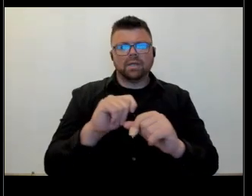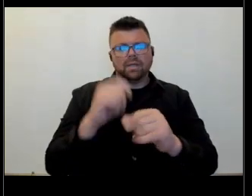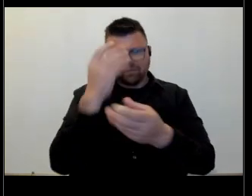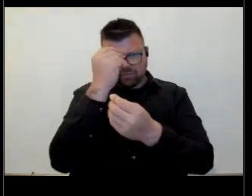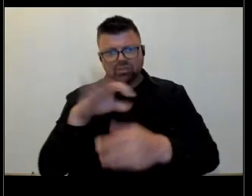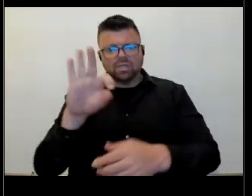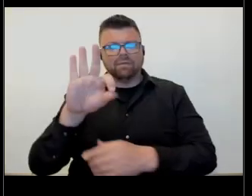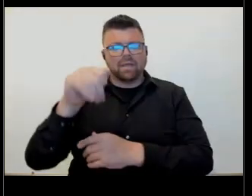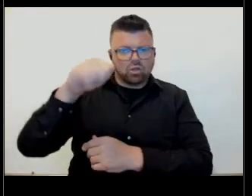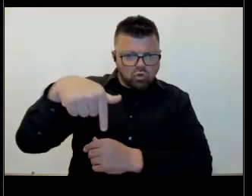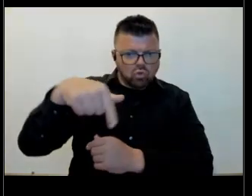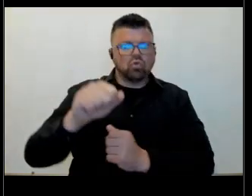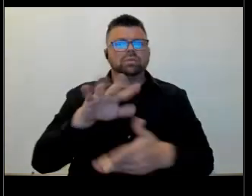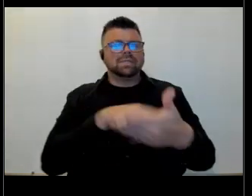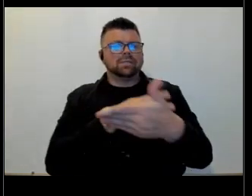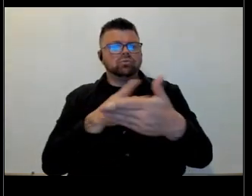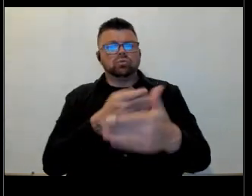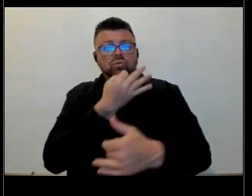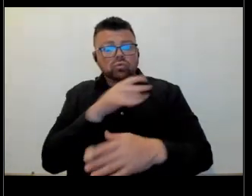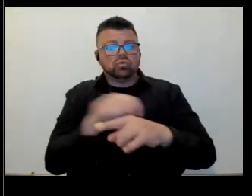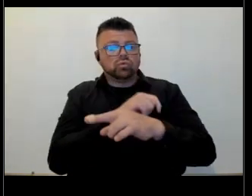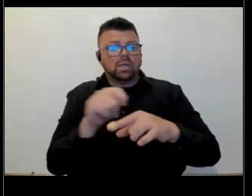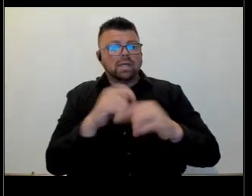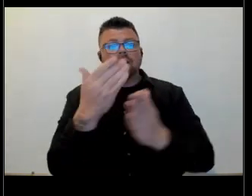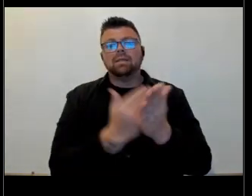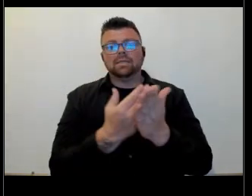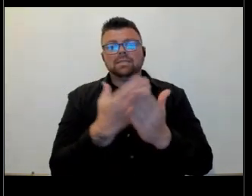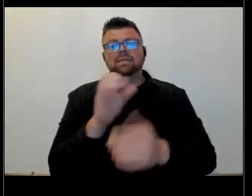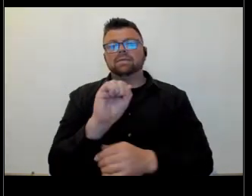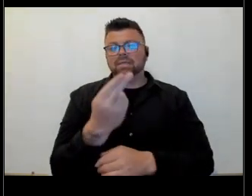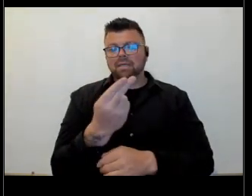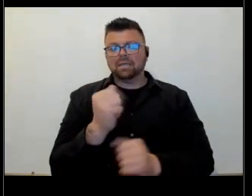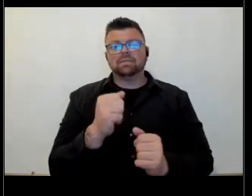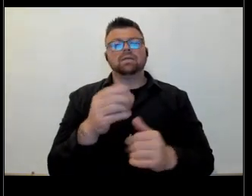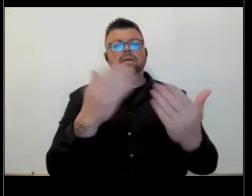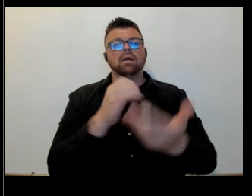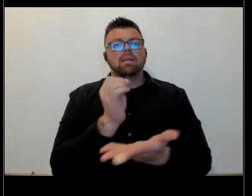trainings, list of safe harbors, approved for fair housing compliance, and other